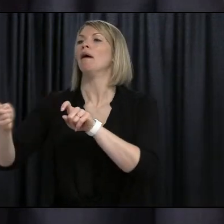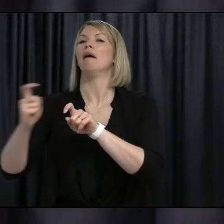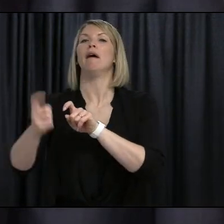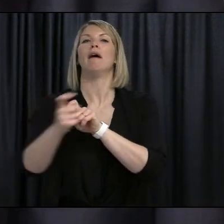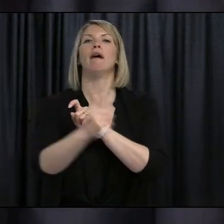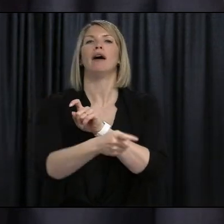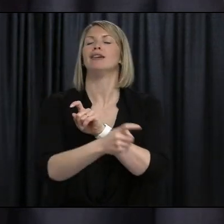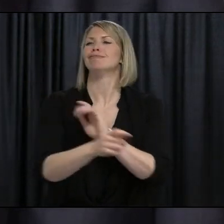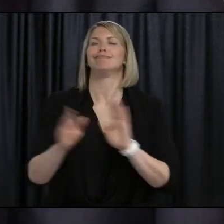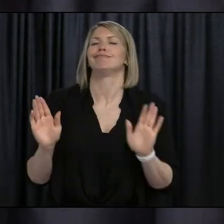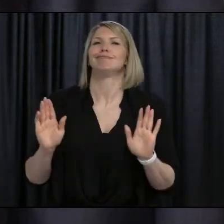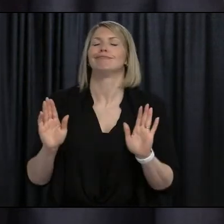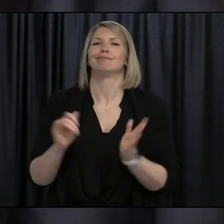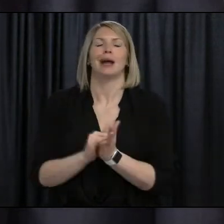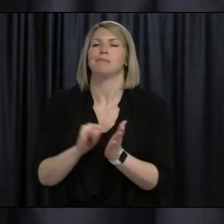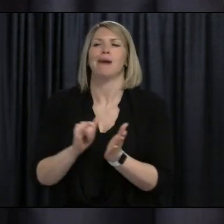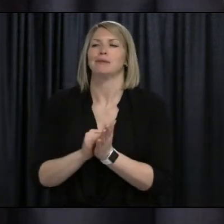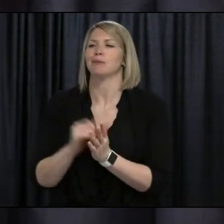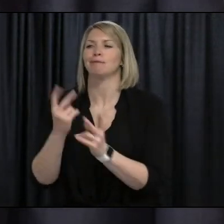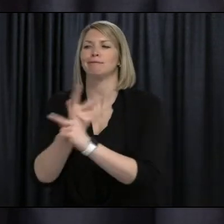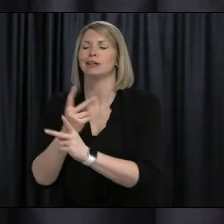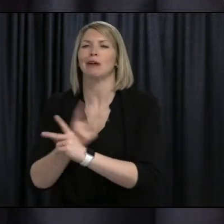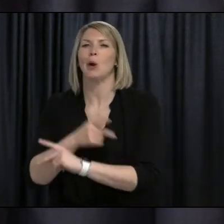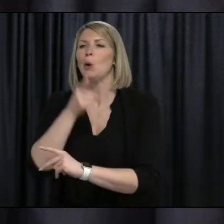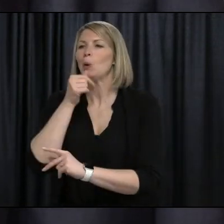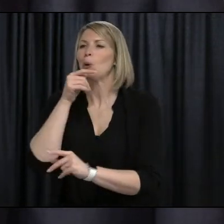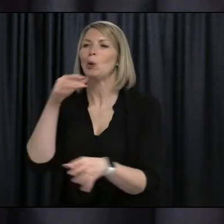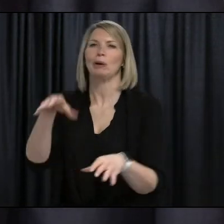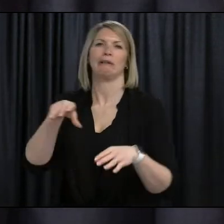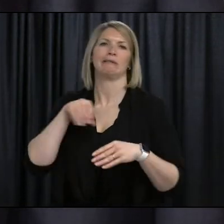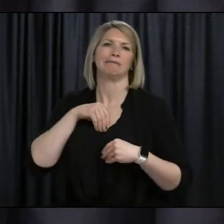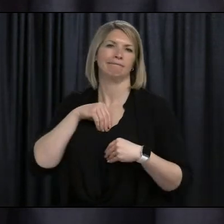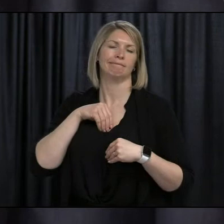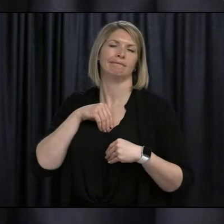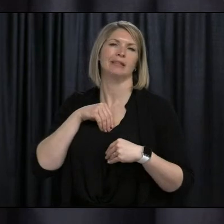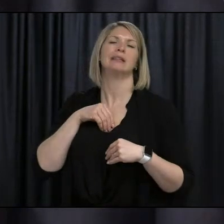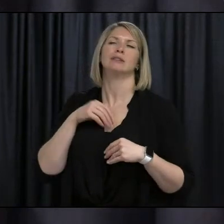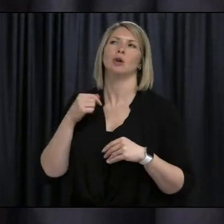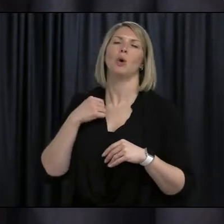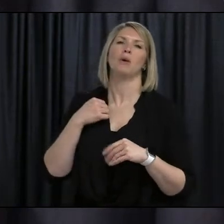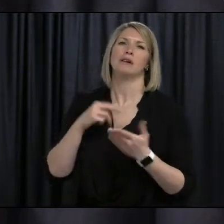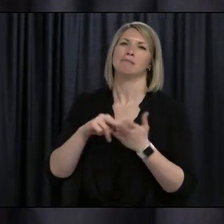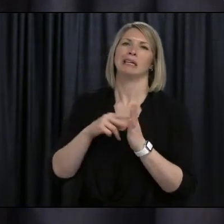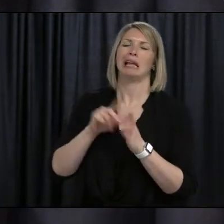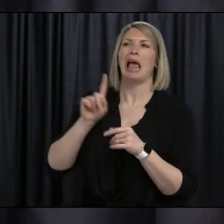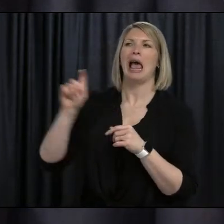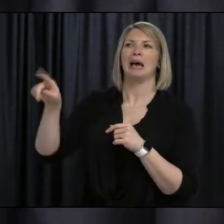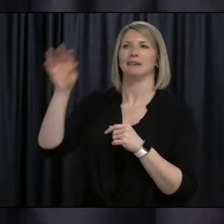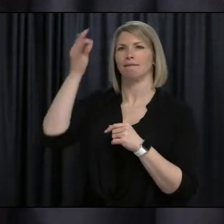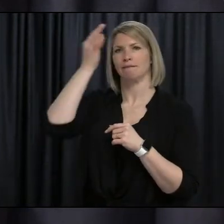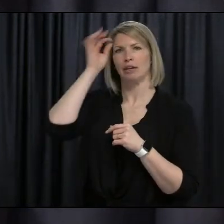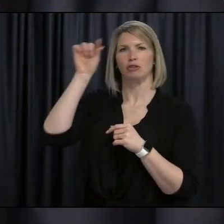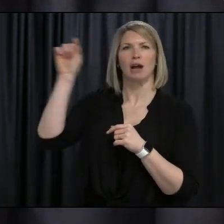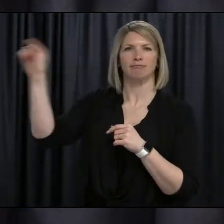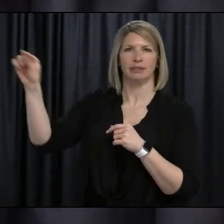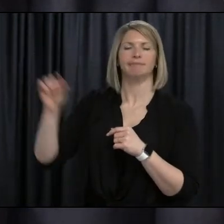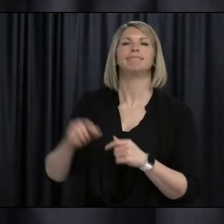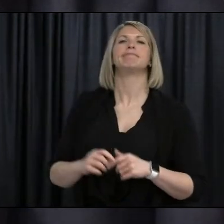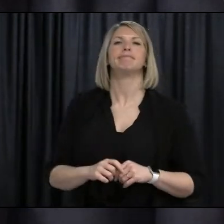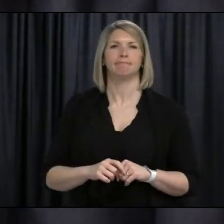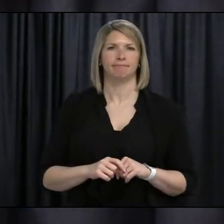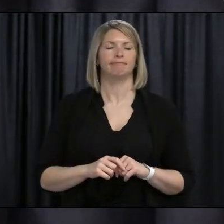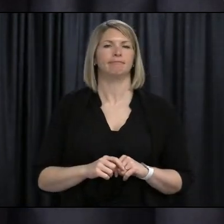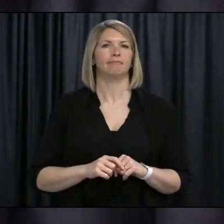there to the appropriate federal agency to answer the second part of that question. The second part I meant